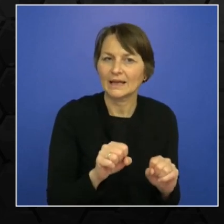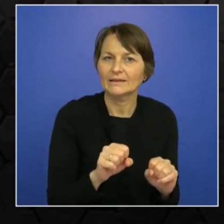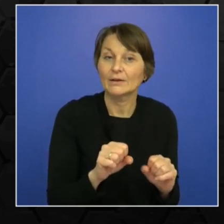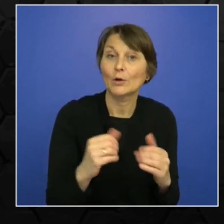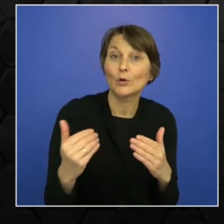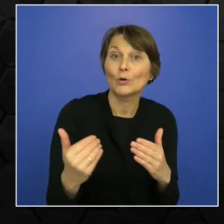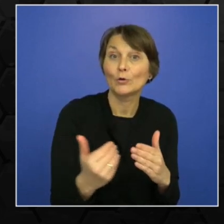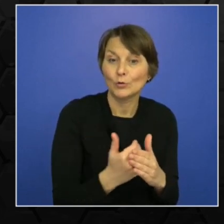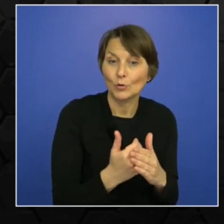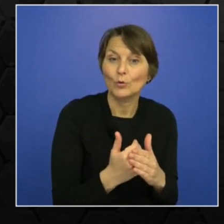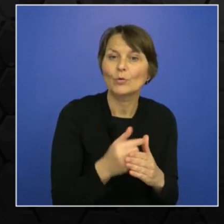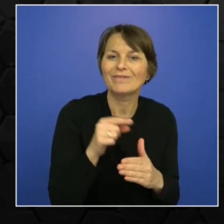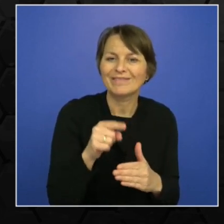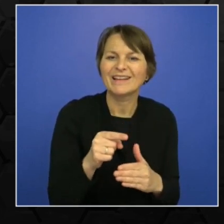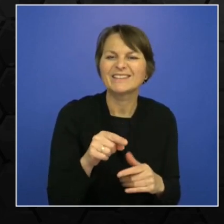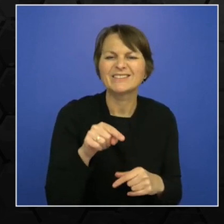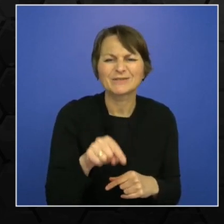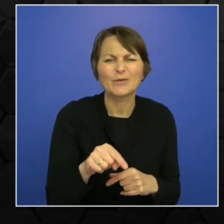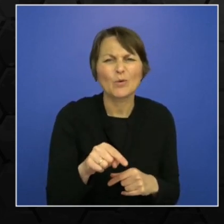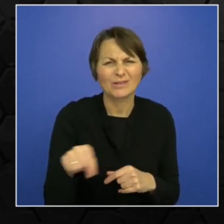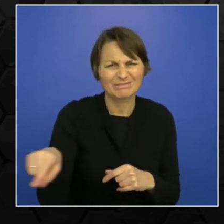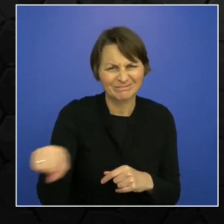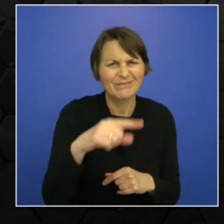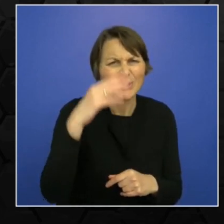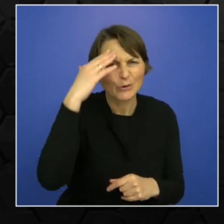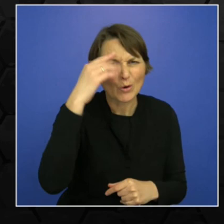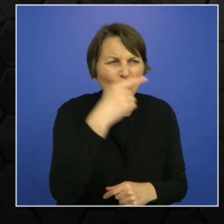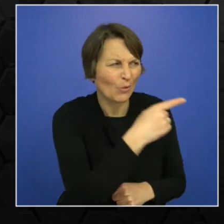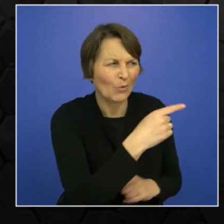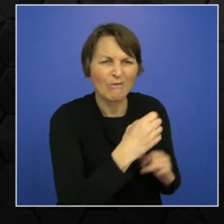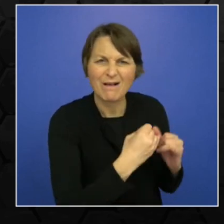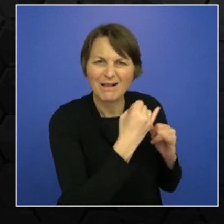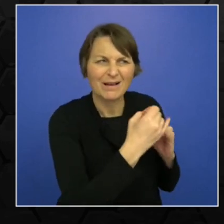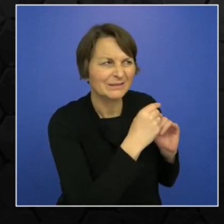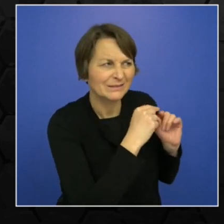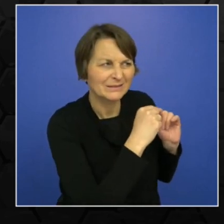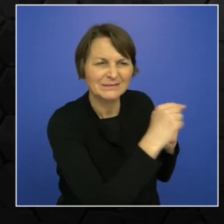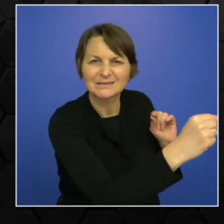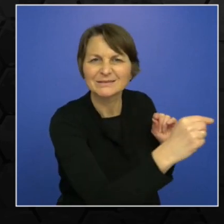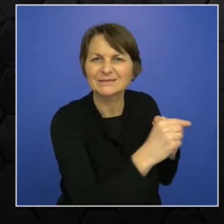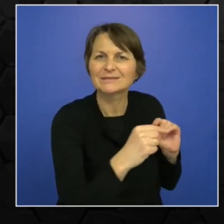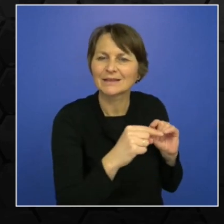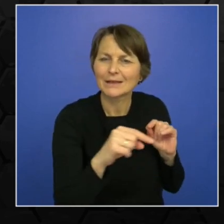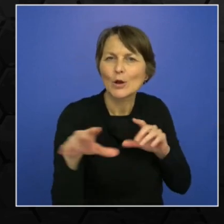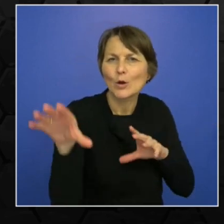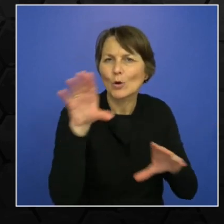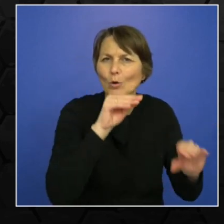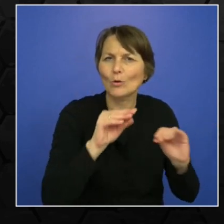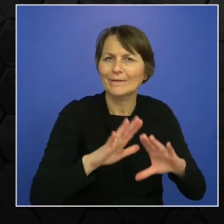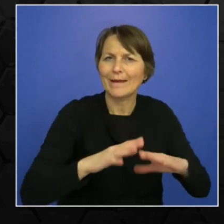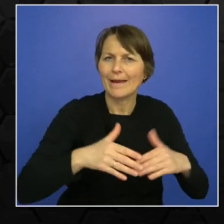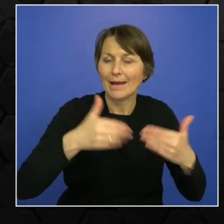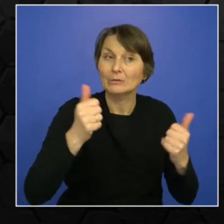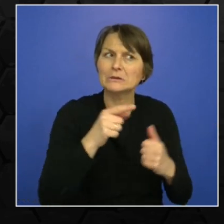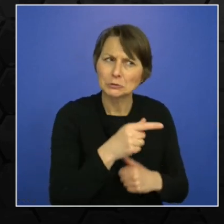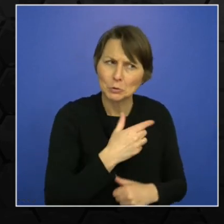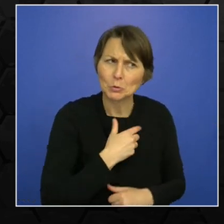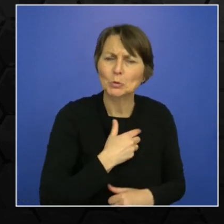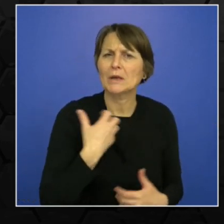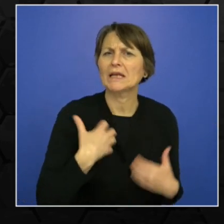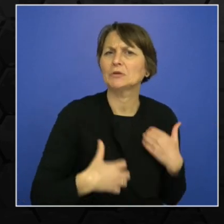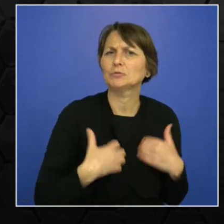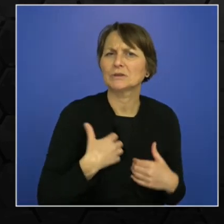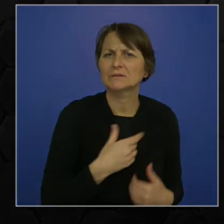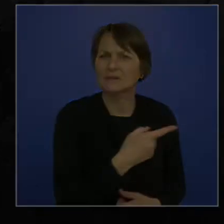of federated learning. I hope a lot of you might be knowing about. So this is also an interesting application for edge AI.